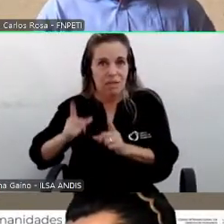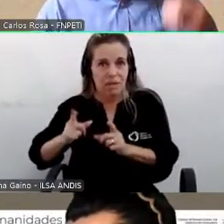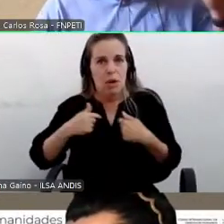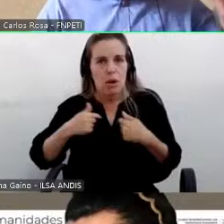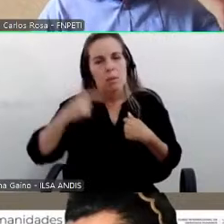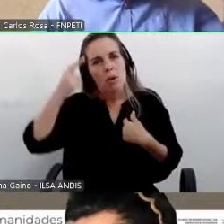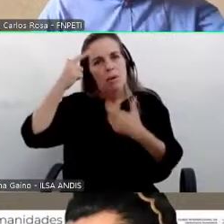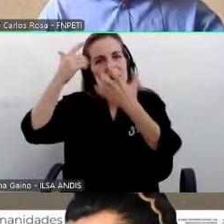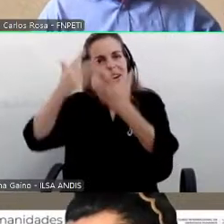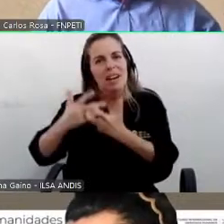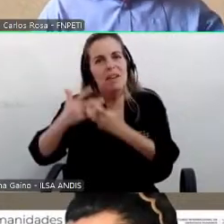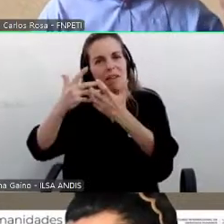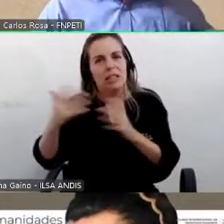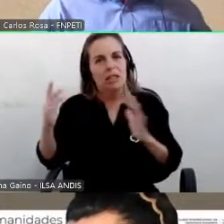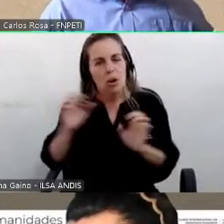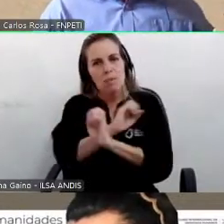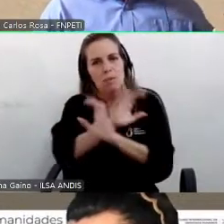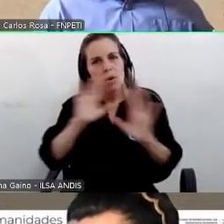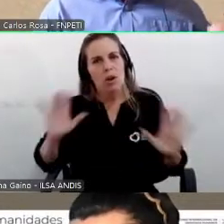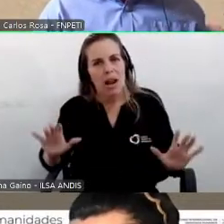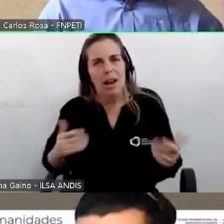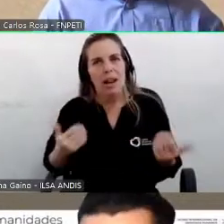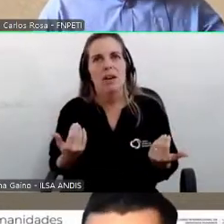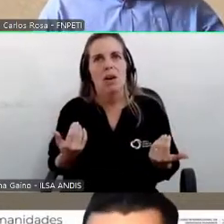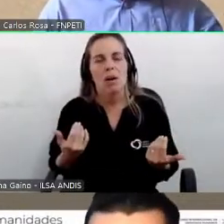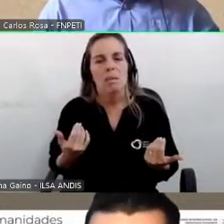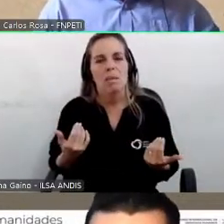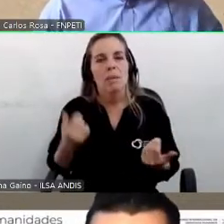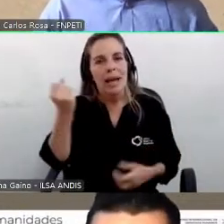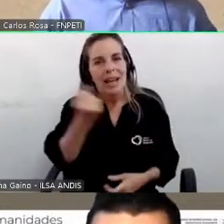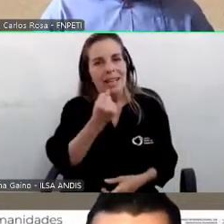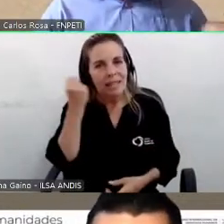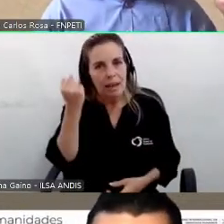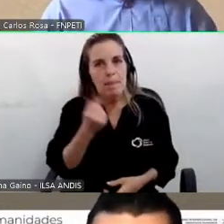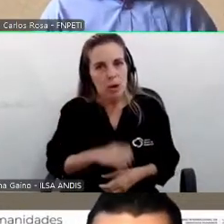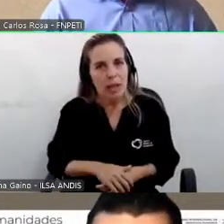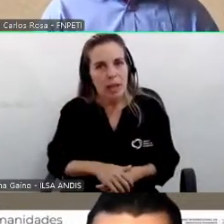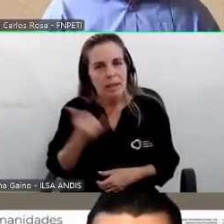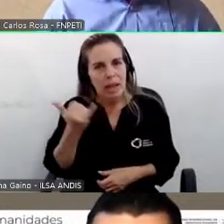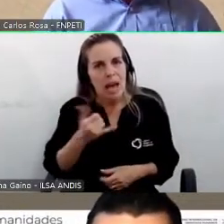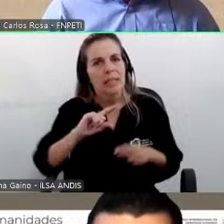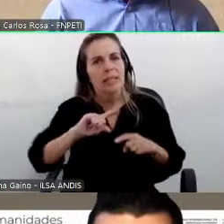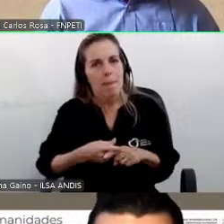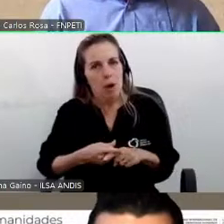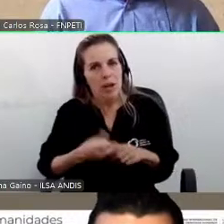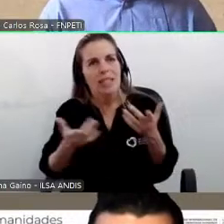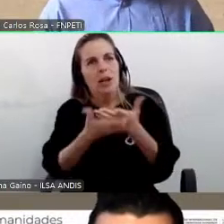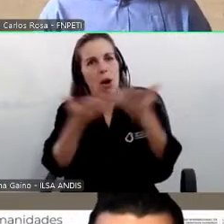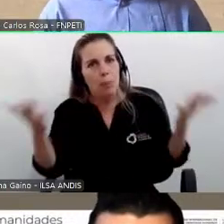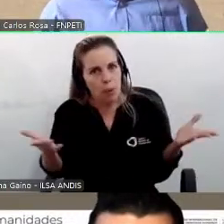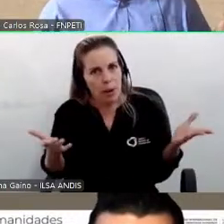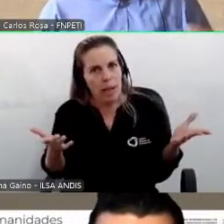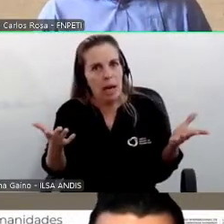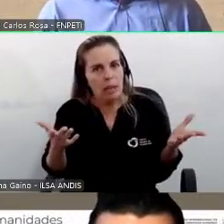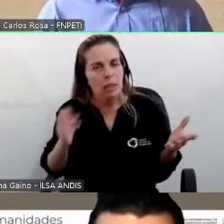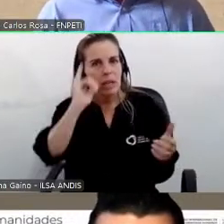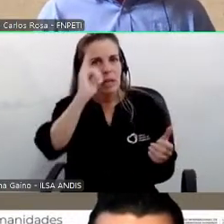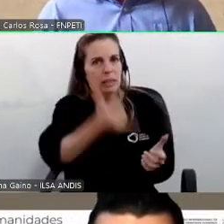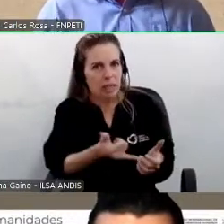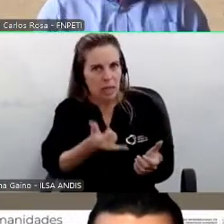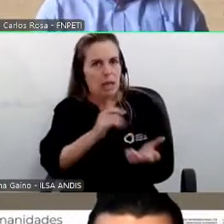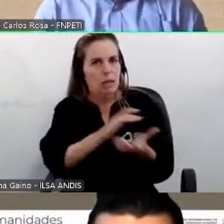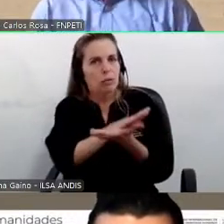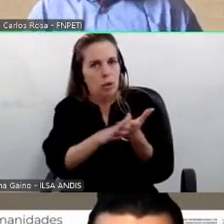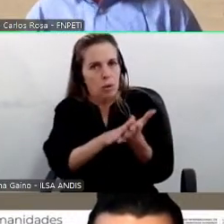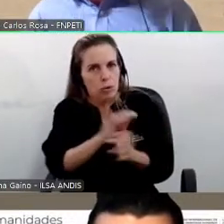Today, I think it is extremely important to have repressive